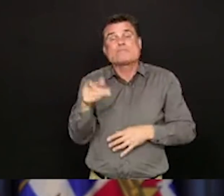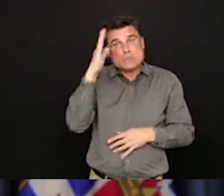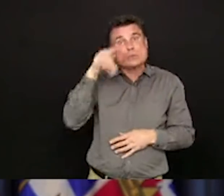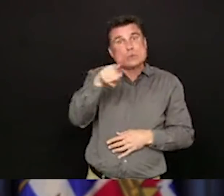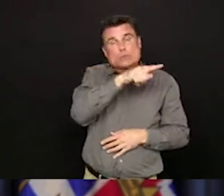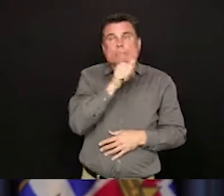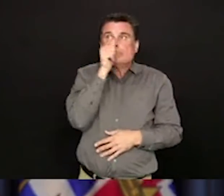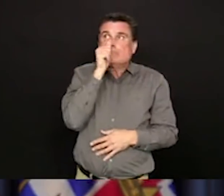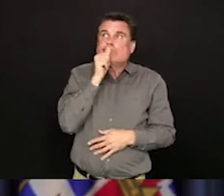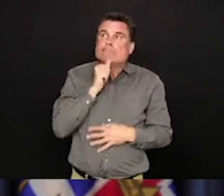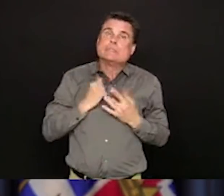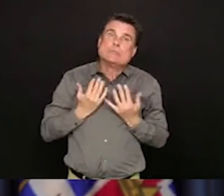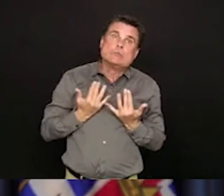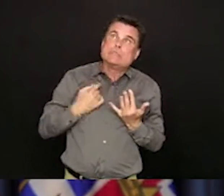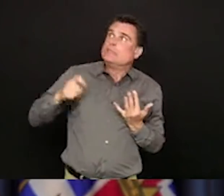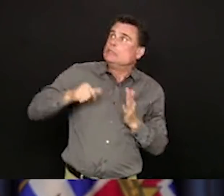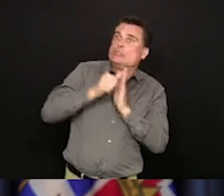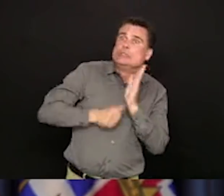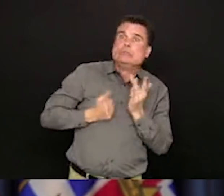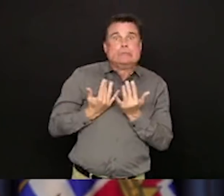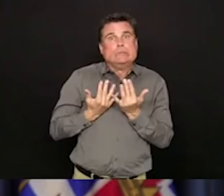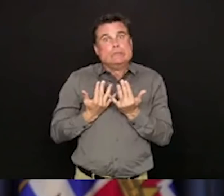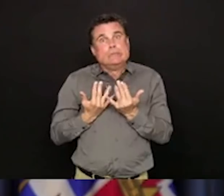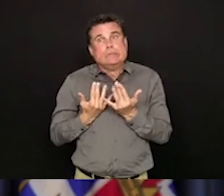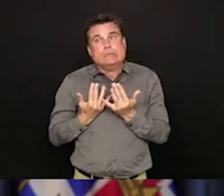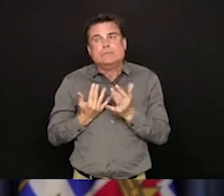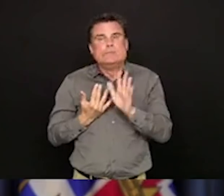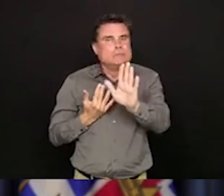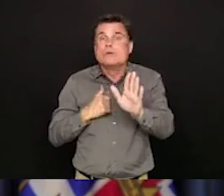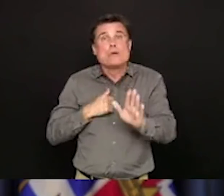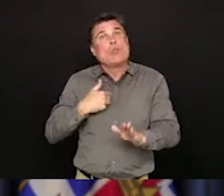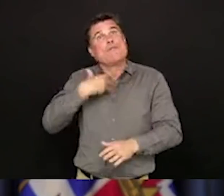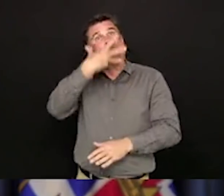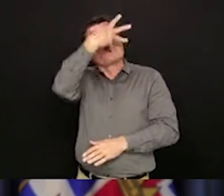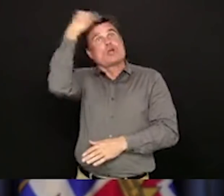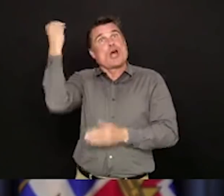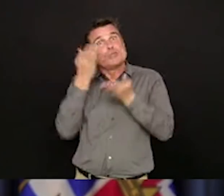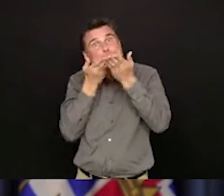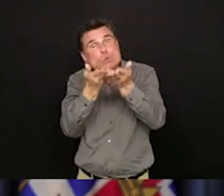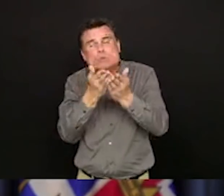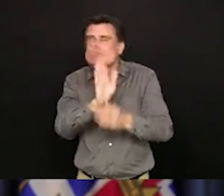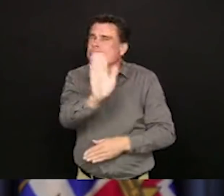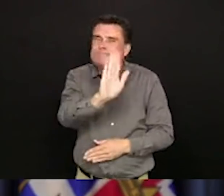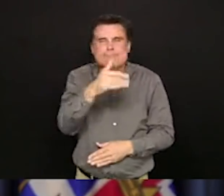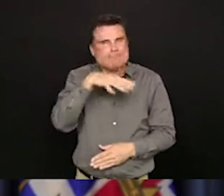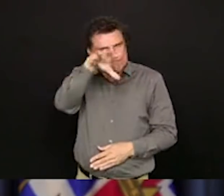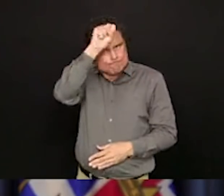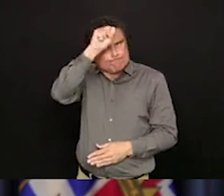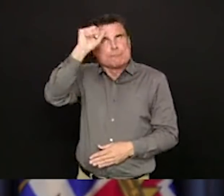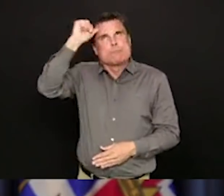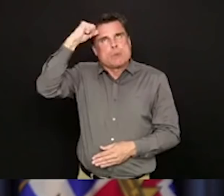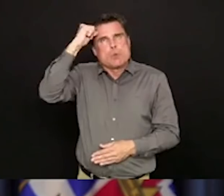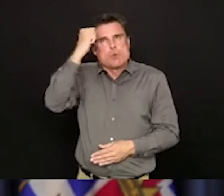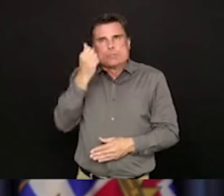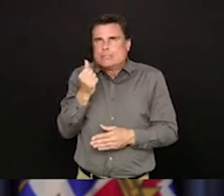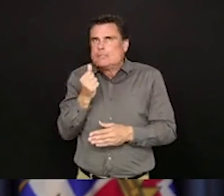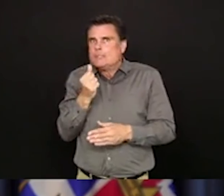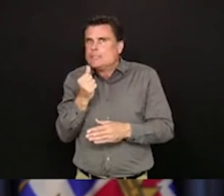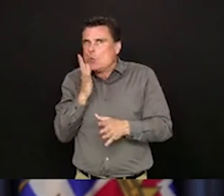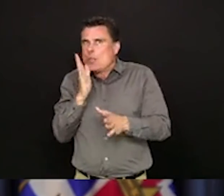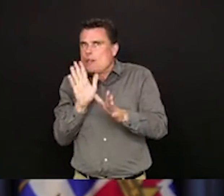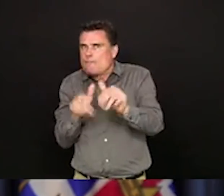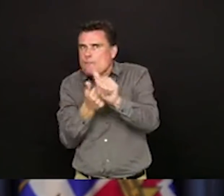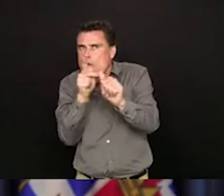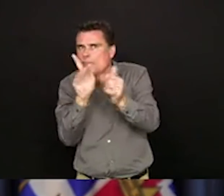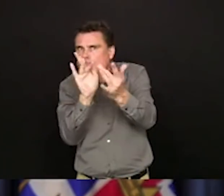to work on ever since the elective surgeries were canceled. That work continues, and I want everybody to know who's